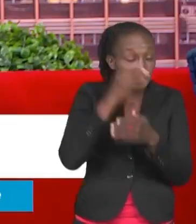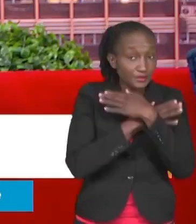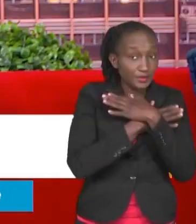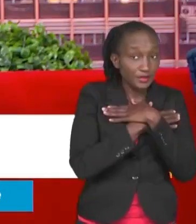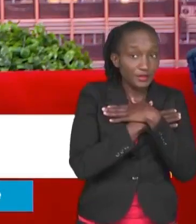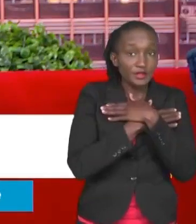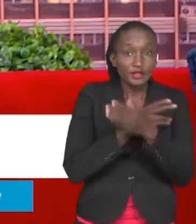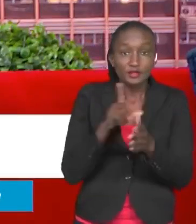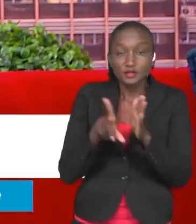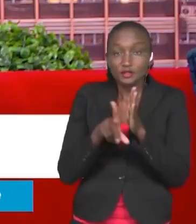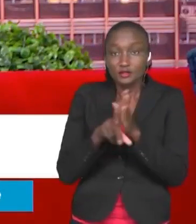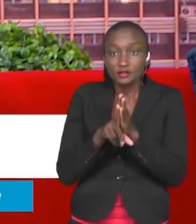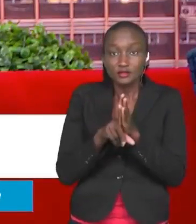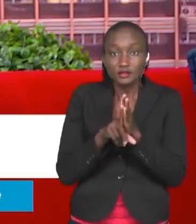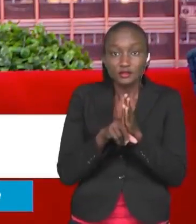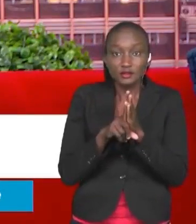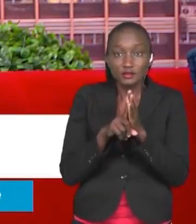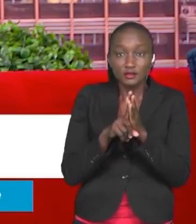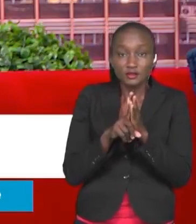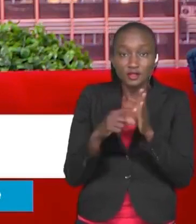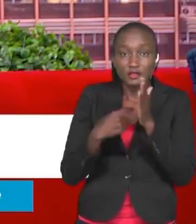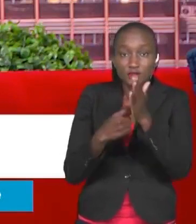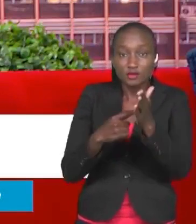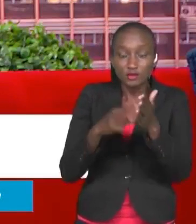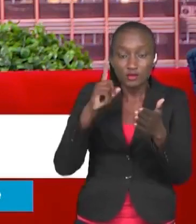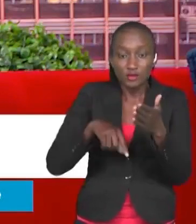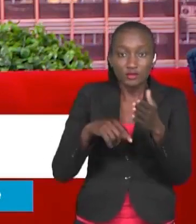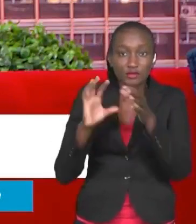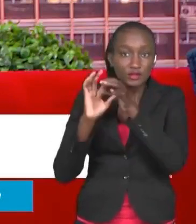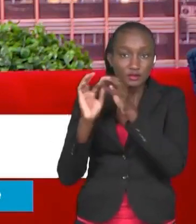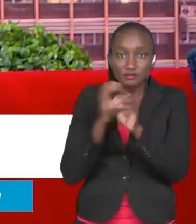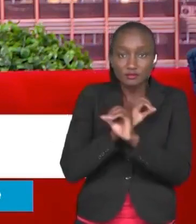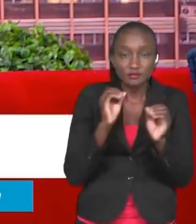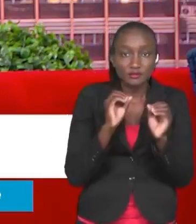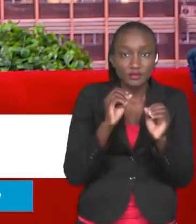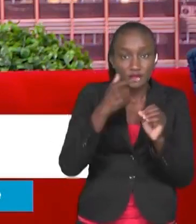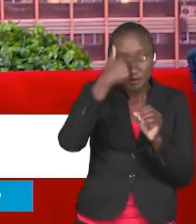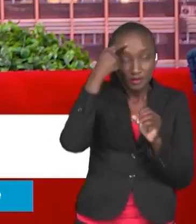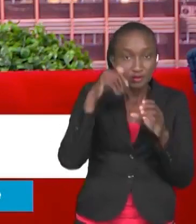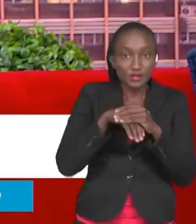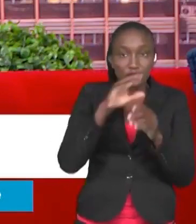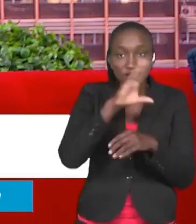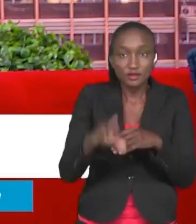law does not reflect what our culture is. Because